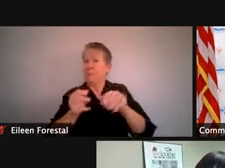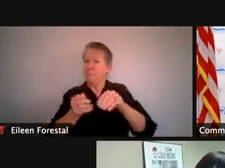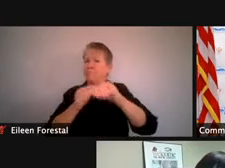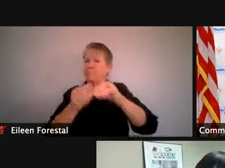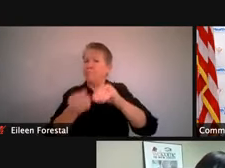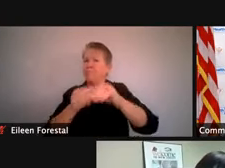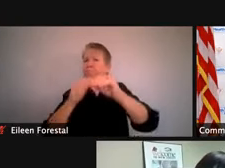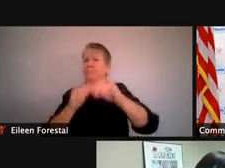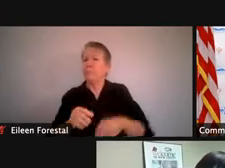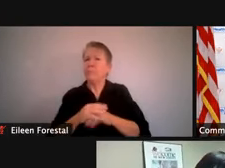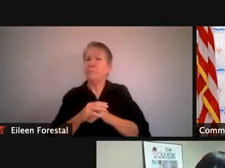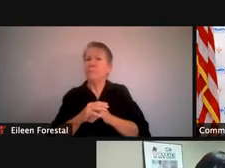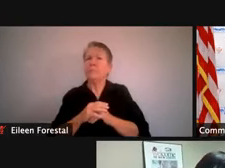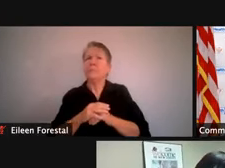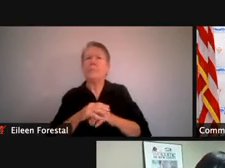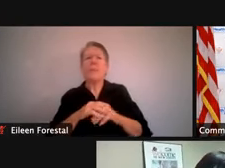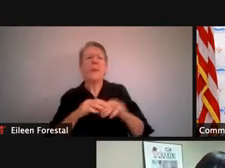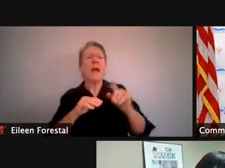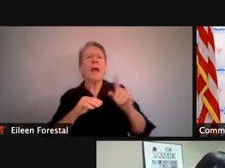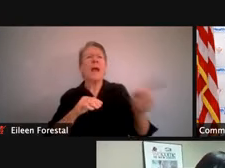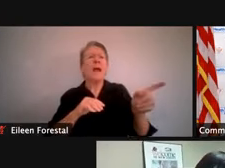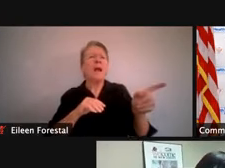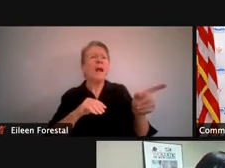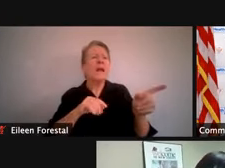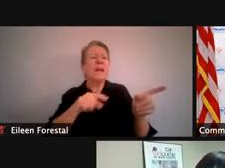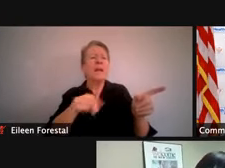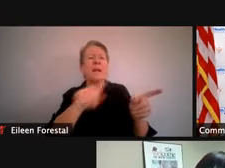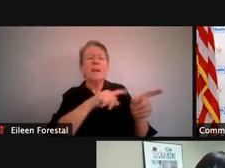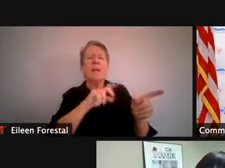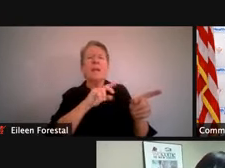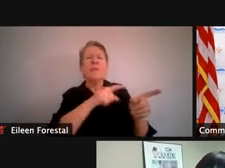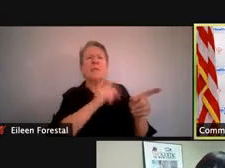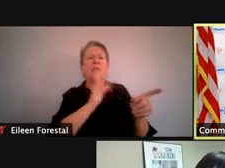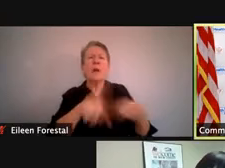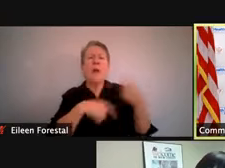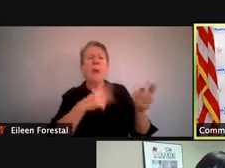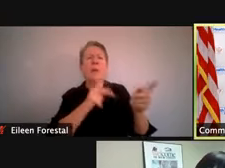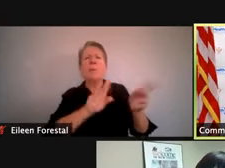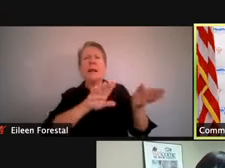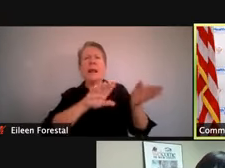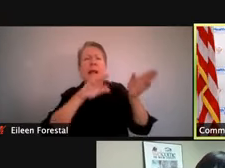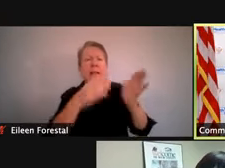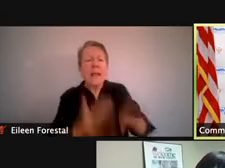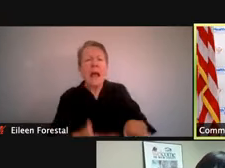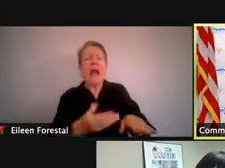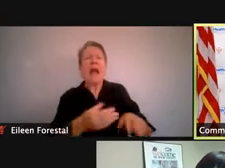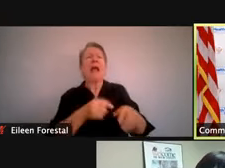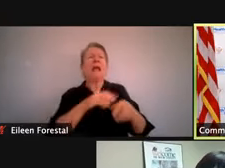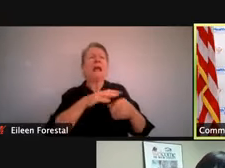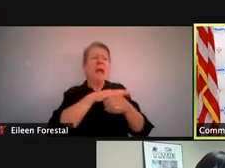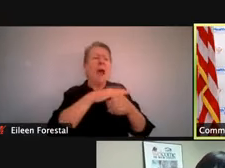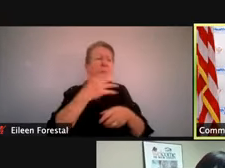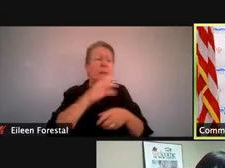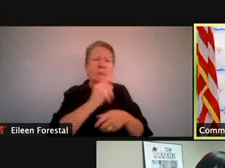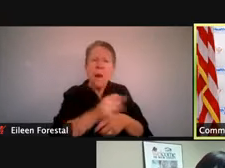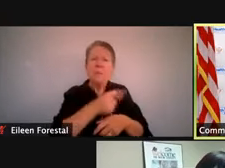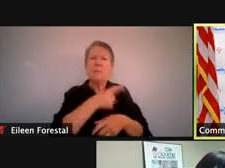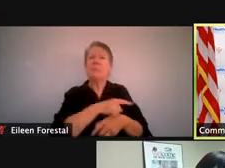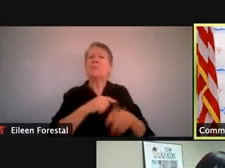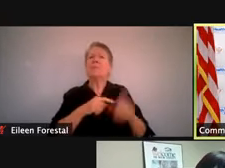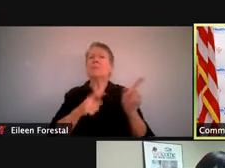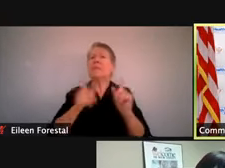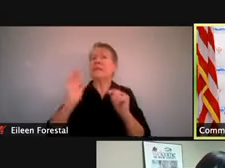also about the local hotspot and local hotspot teams? Yeah, I think the demographic has changed. The increase in